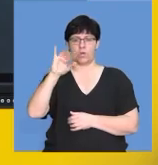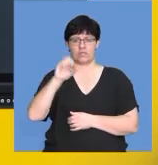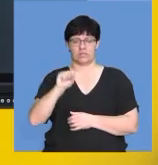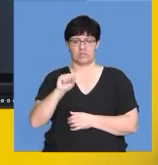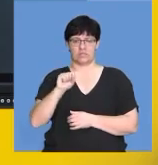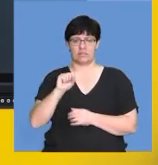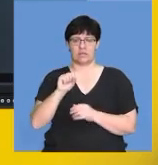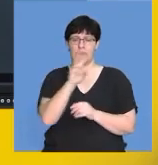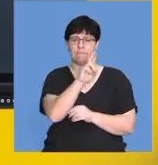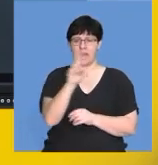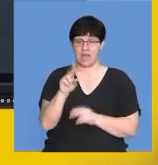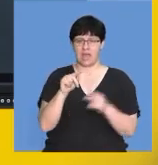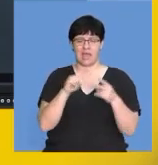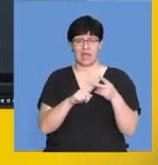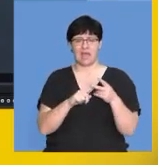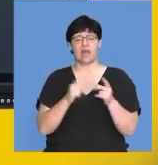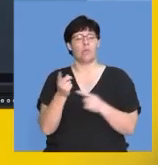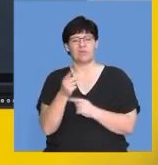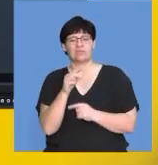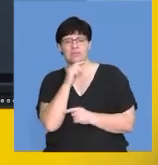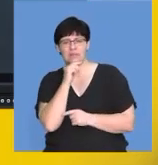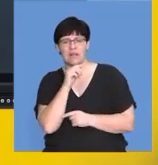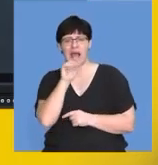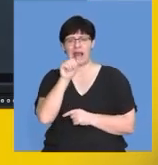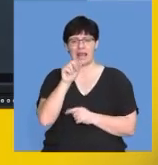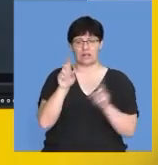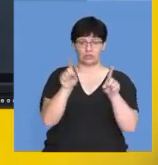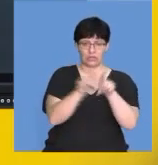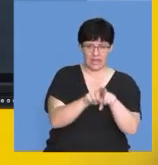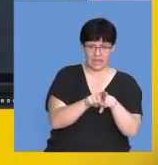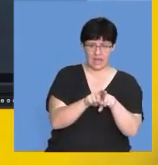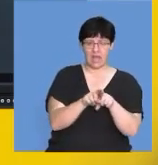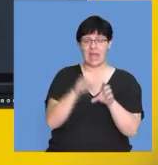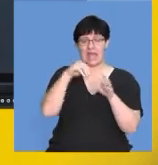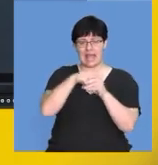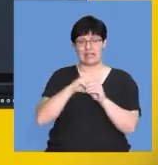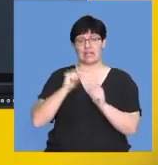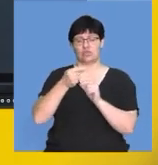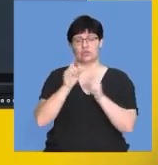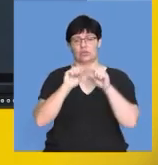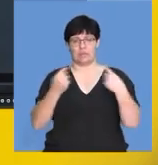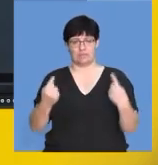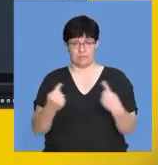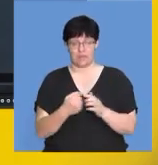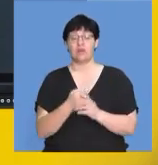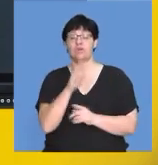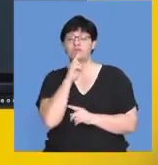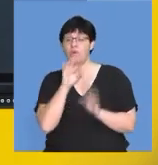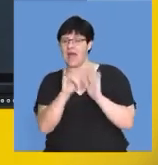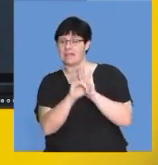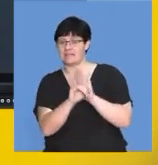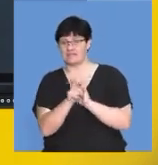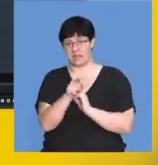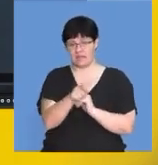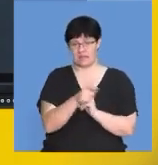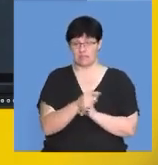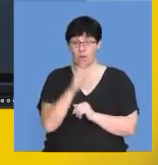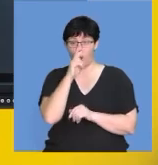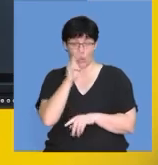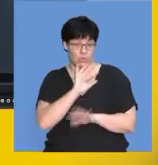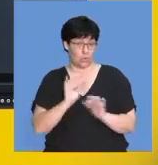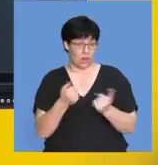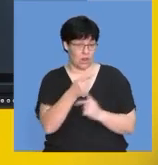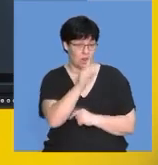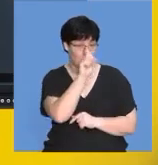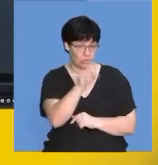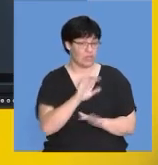and heterozygous are in terms of when alleles are together in a genotype, and use that to identify this. And I wish you well with this question.